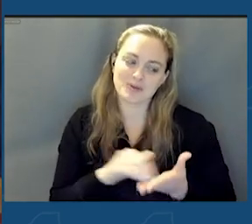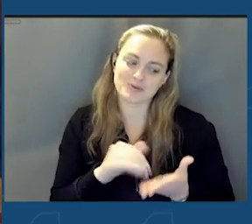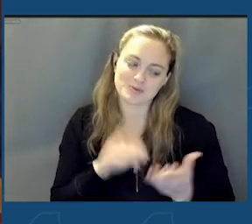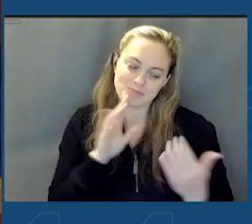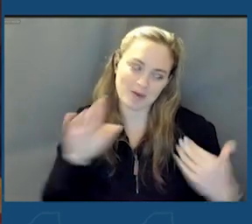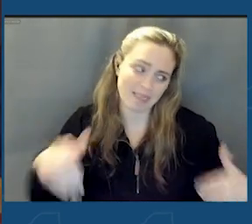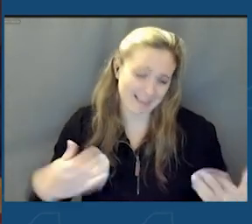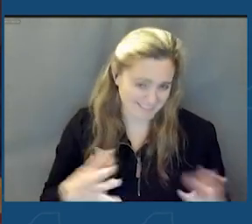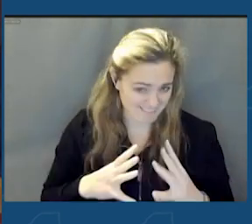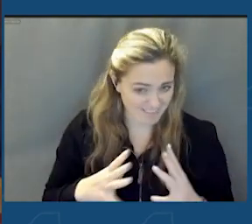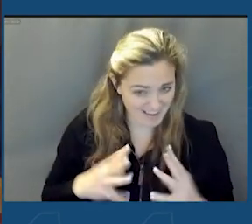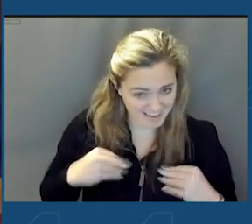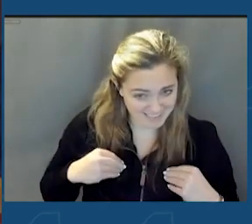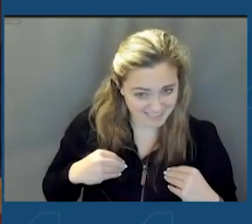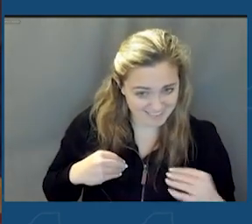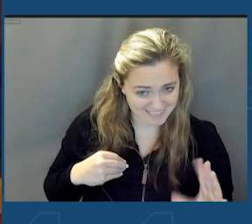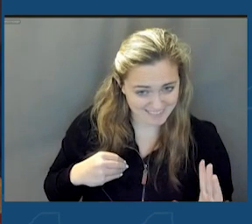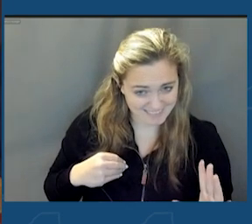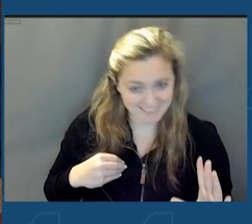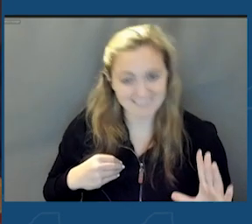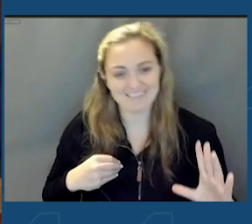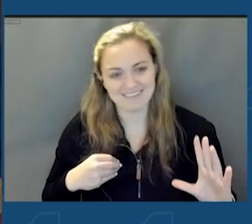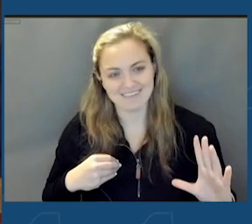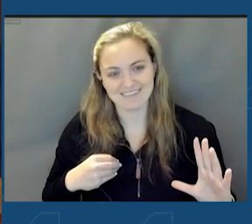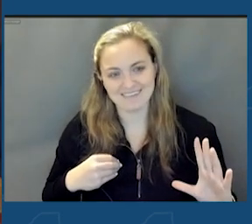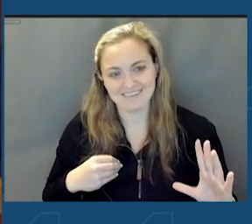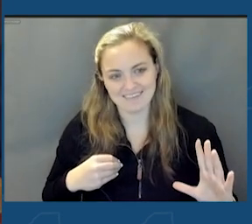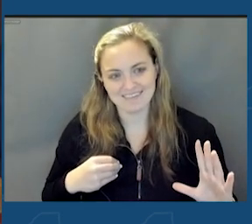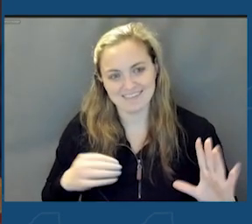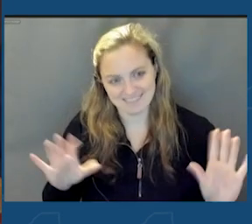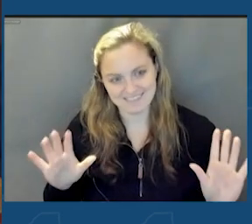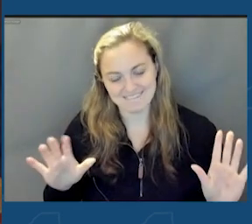okay with that one? Okay. All right.